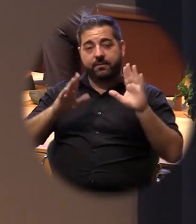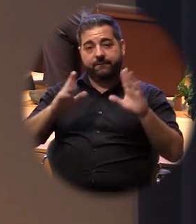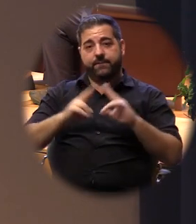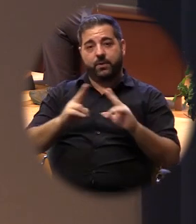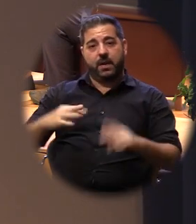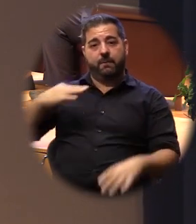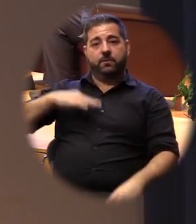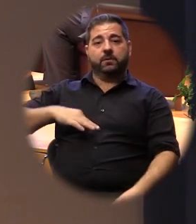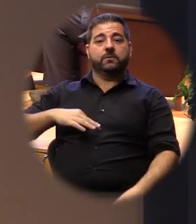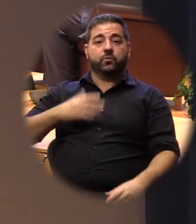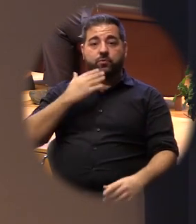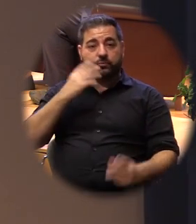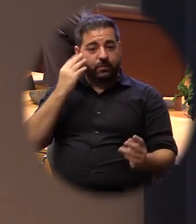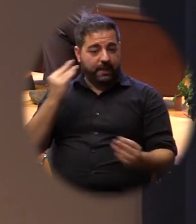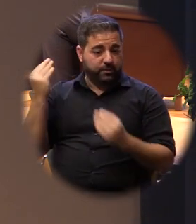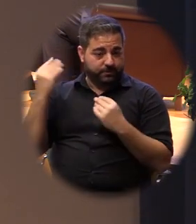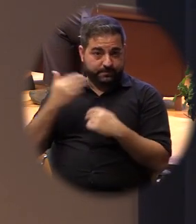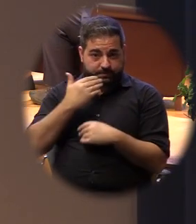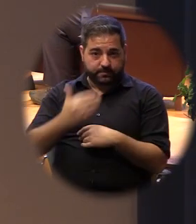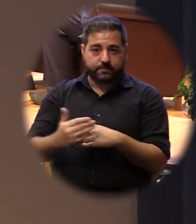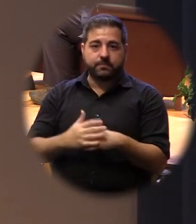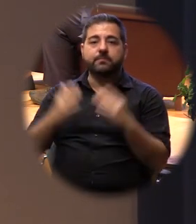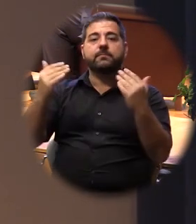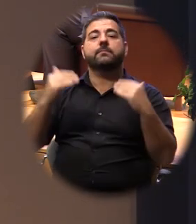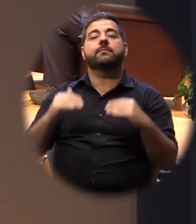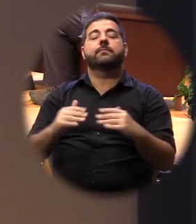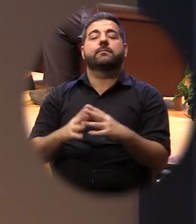helpful reflections.